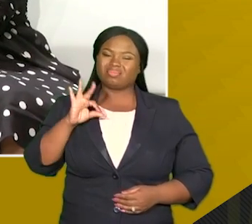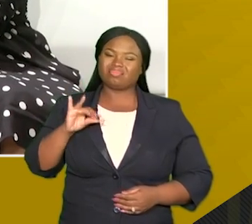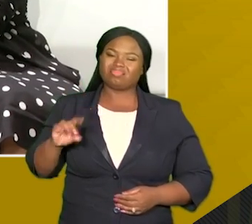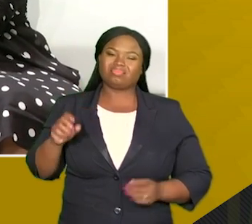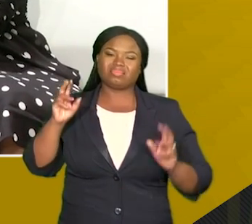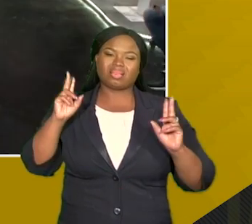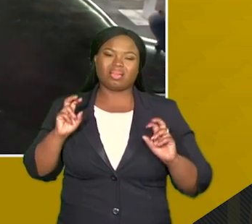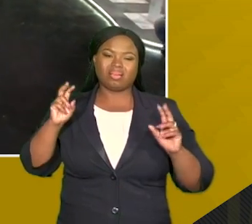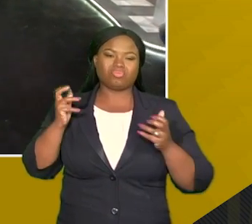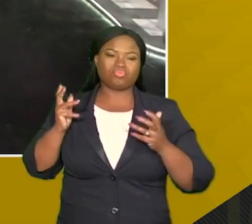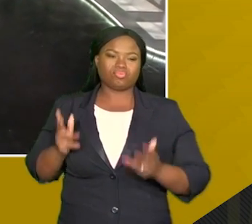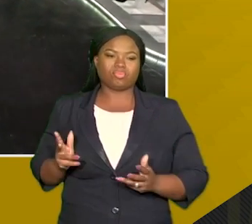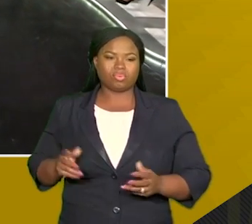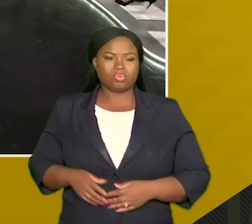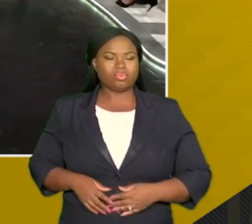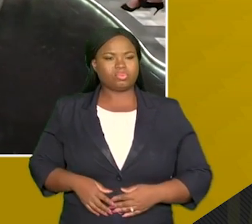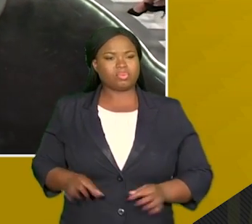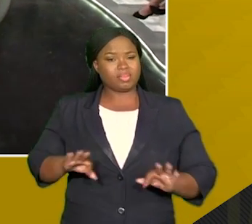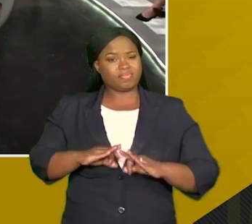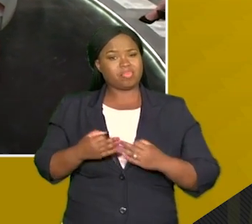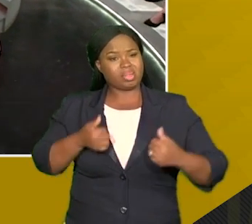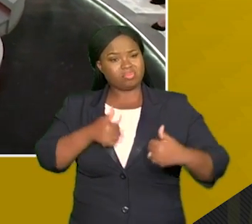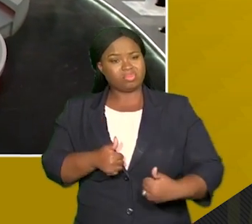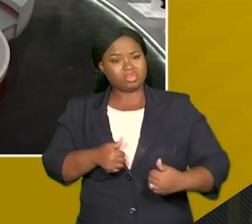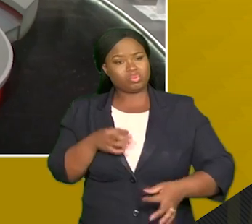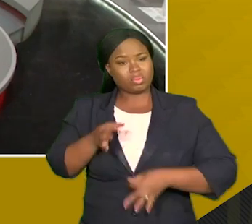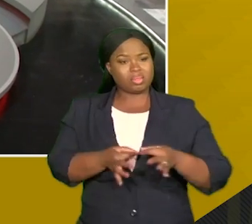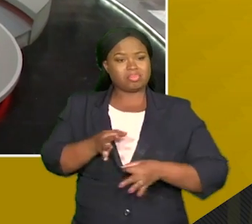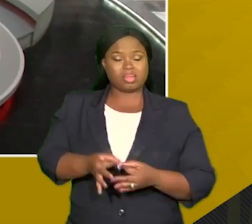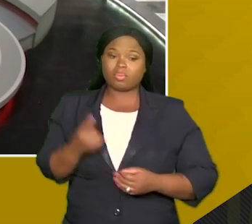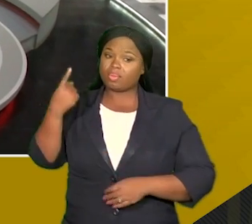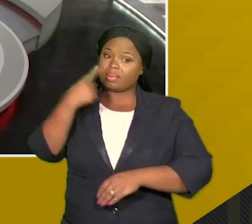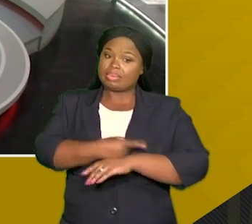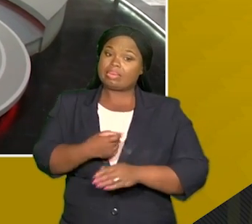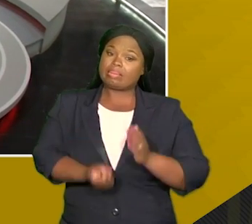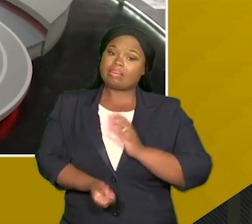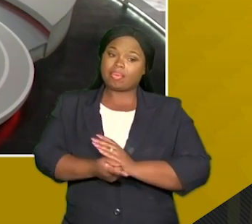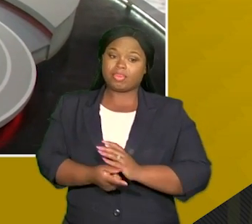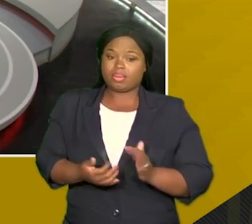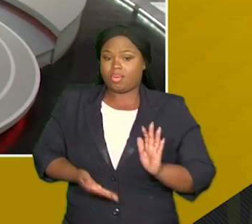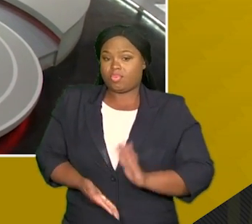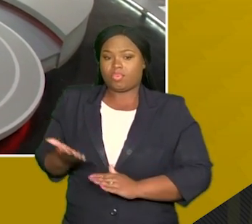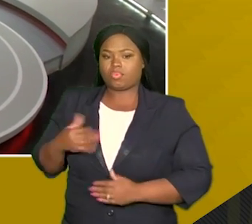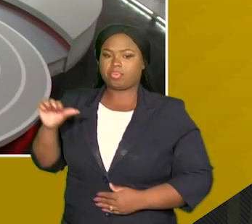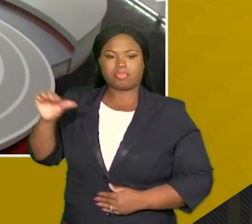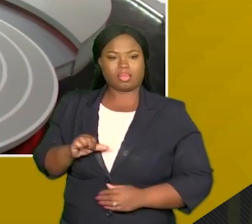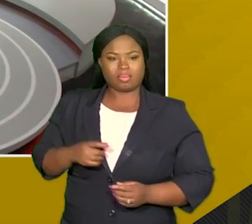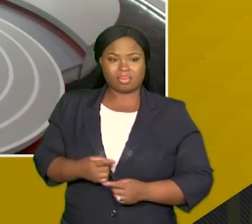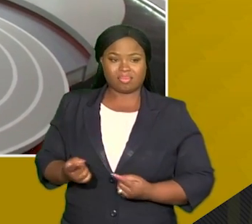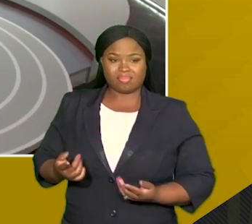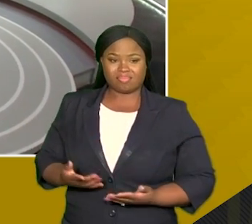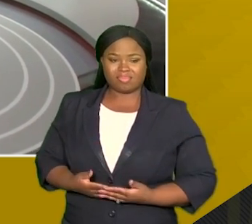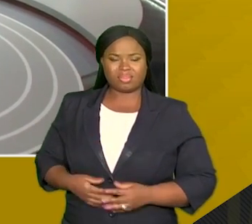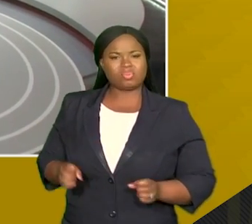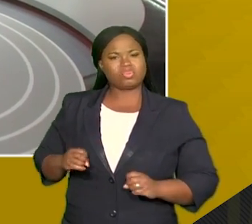every day. Ukuhlala phansi nomndeni wakho uchazele ukuthi kungenzeka ukuthi uma uphuma nje manje ungabusabuya back. And